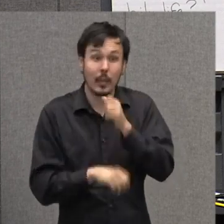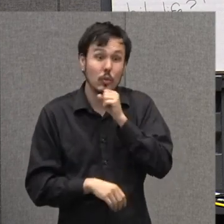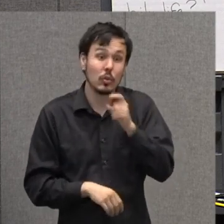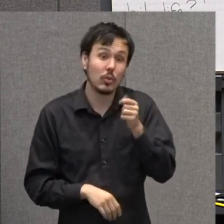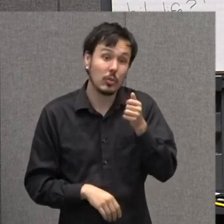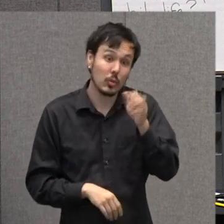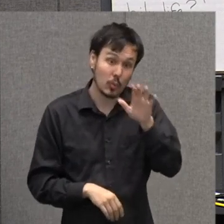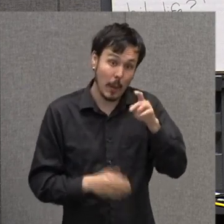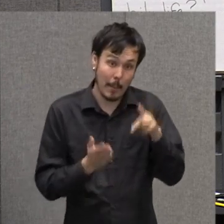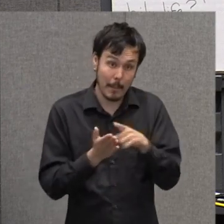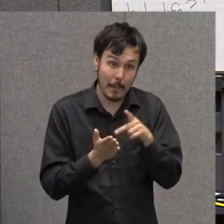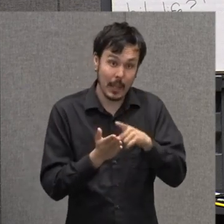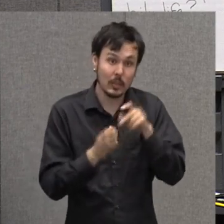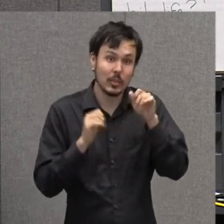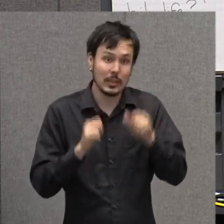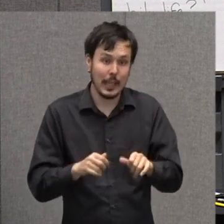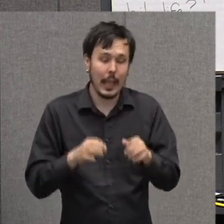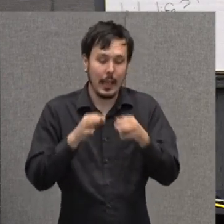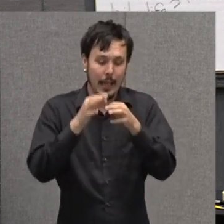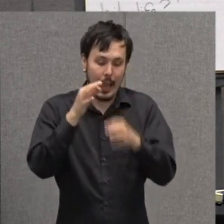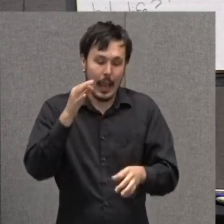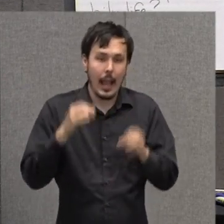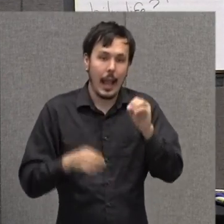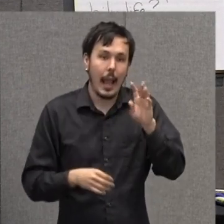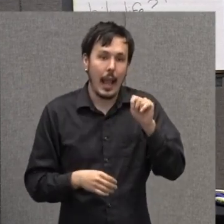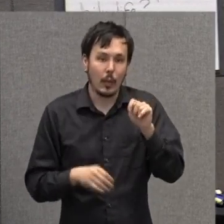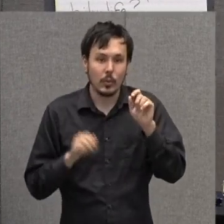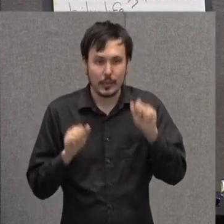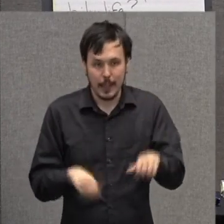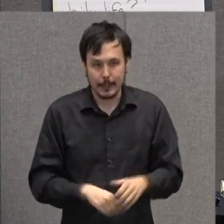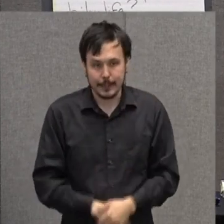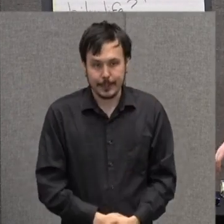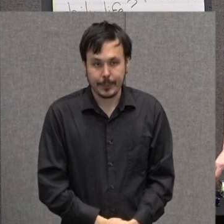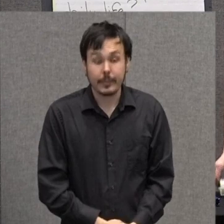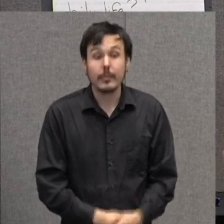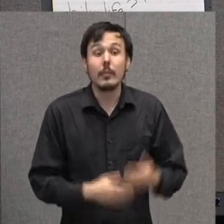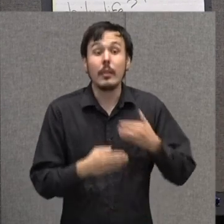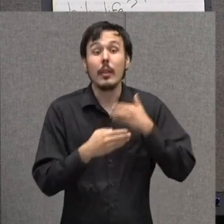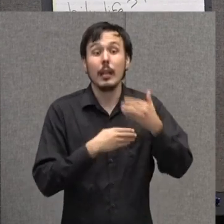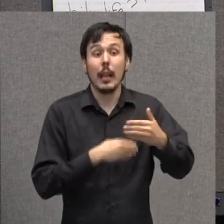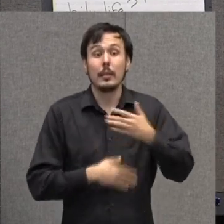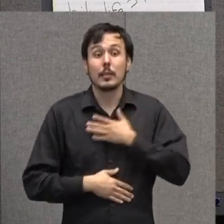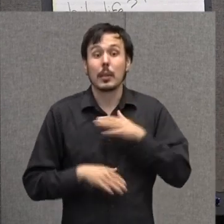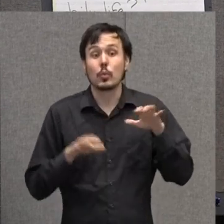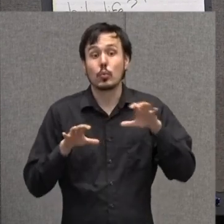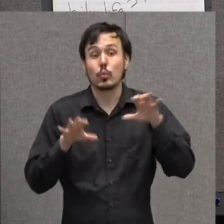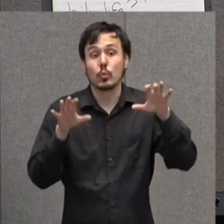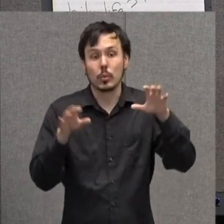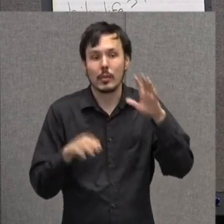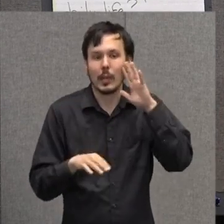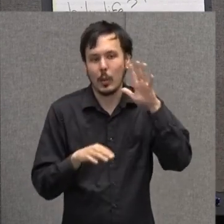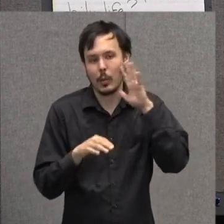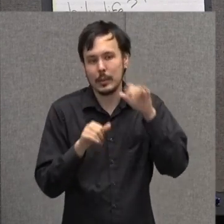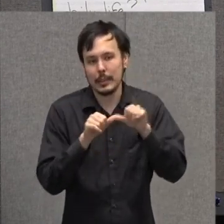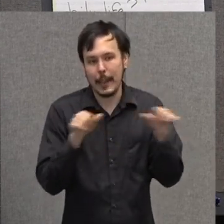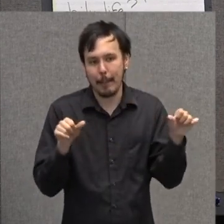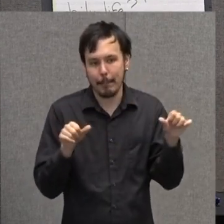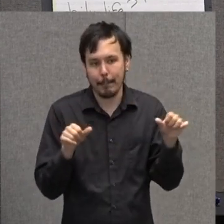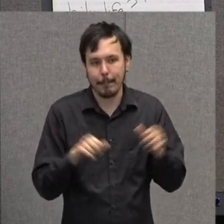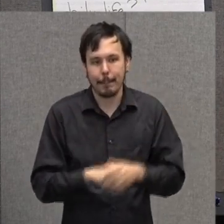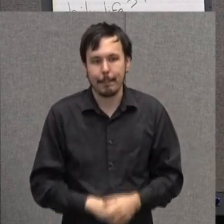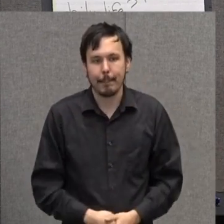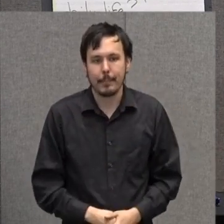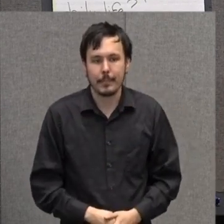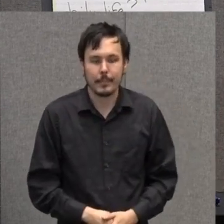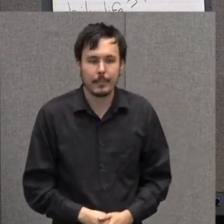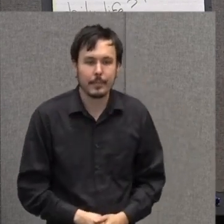your pencil can drop right out. Okay? So the next thing I'm going to do is I'm going to take some tape. You could